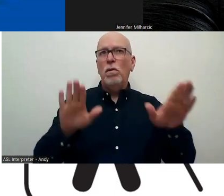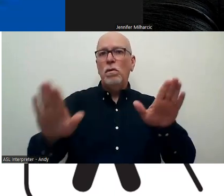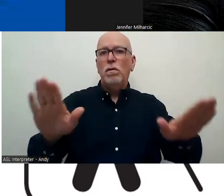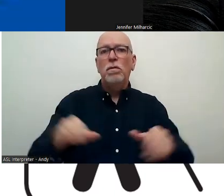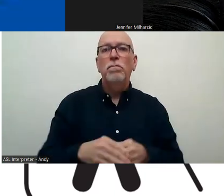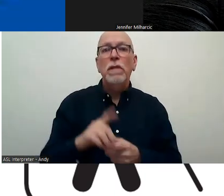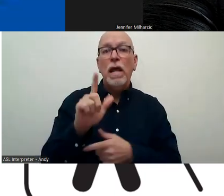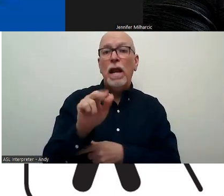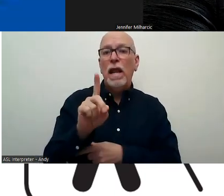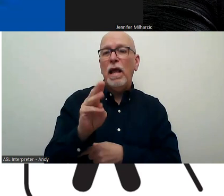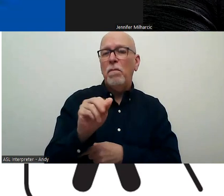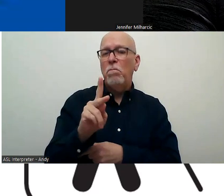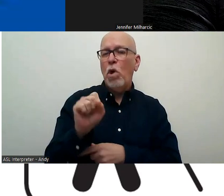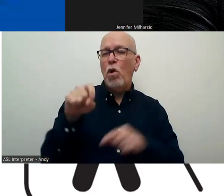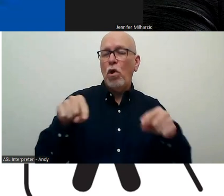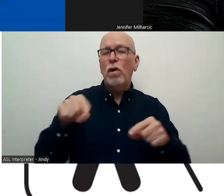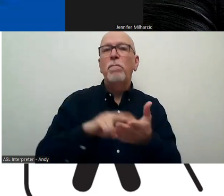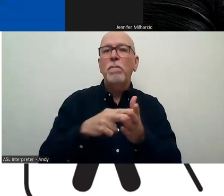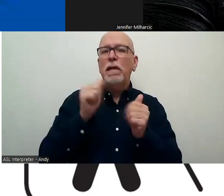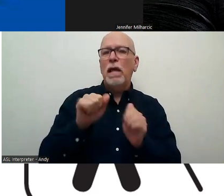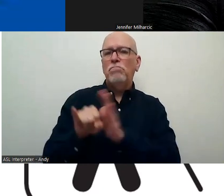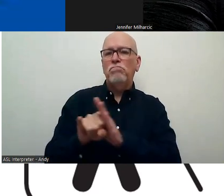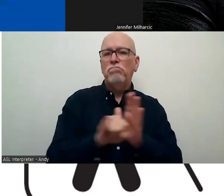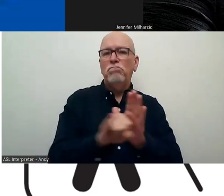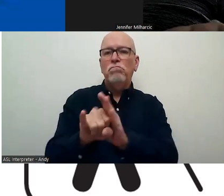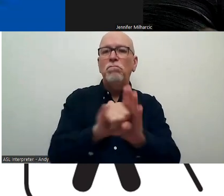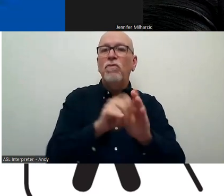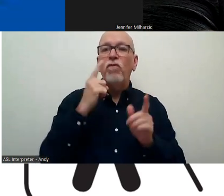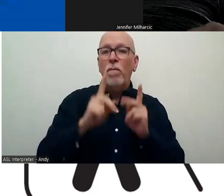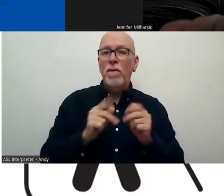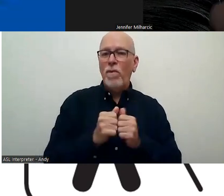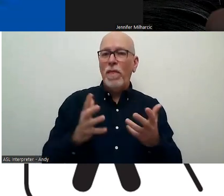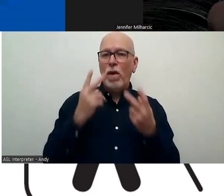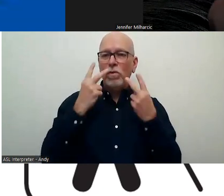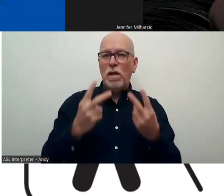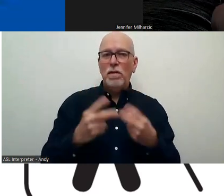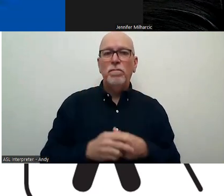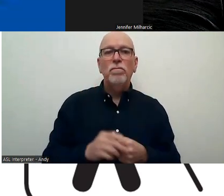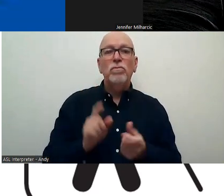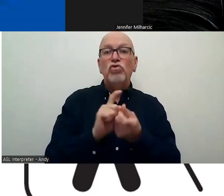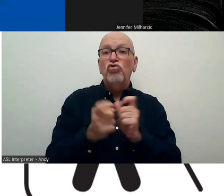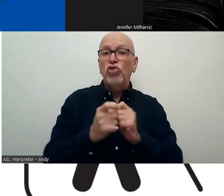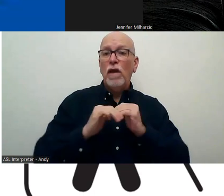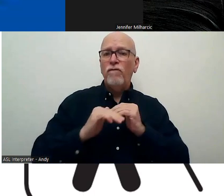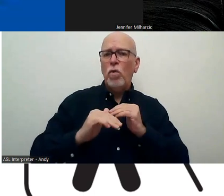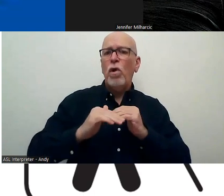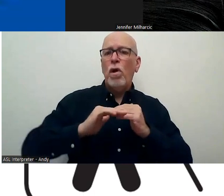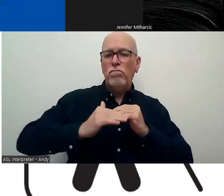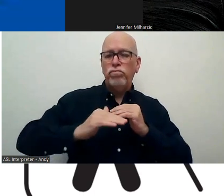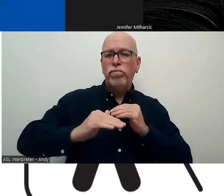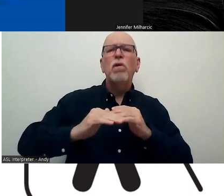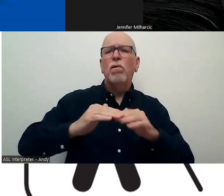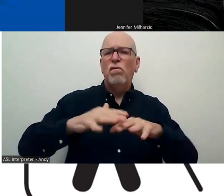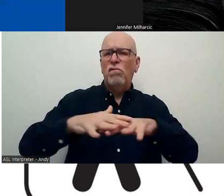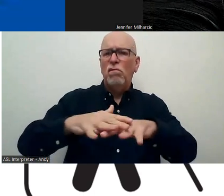landmarks can define spaces and functions to people without sight changes in floor texture signal upcoming